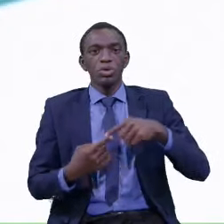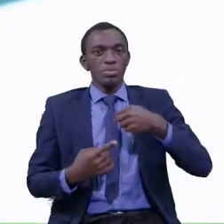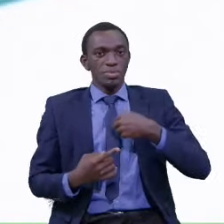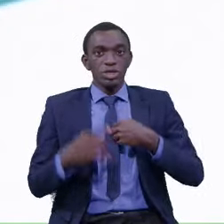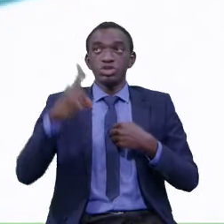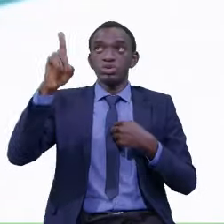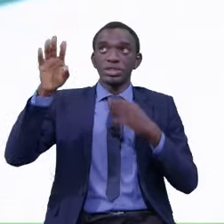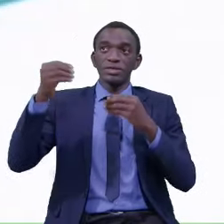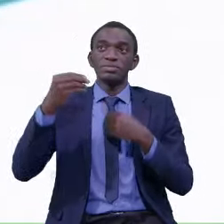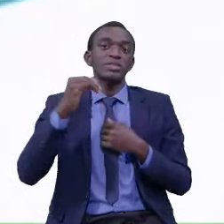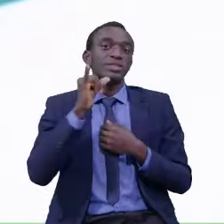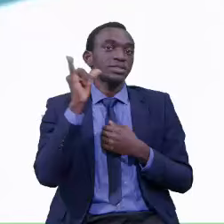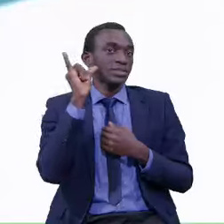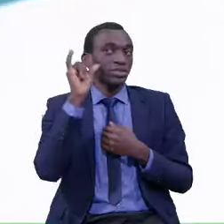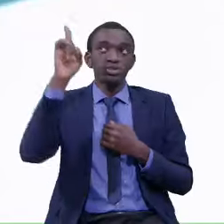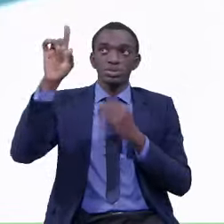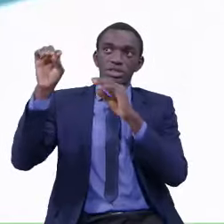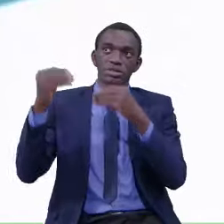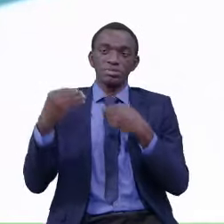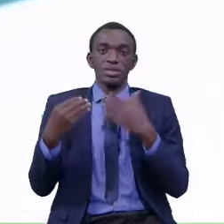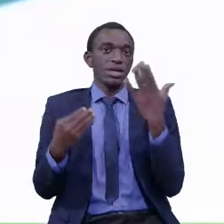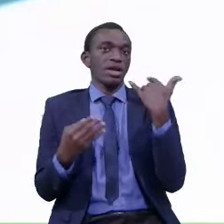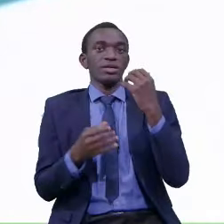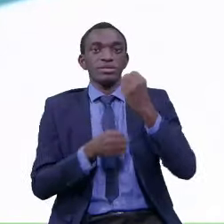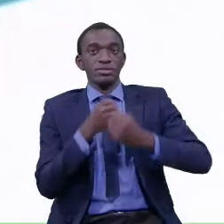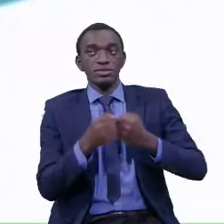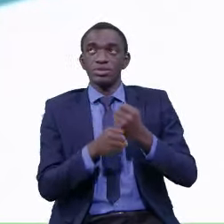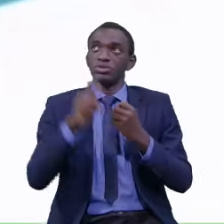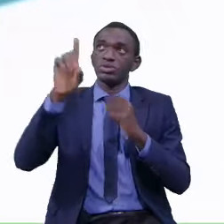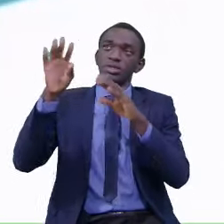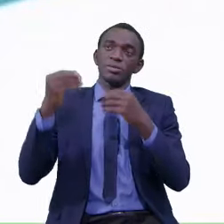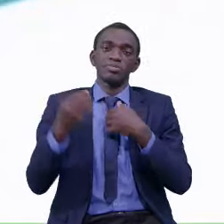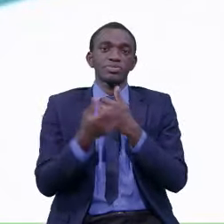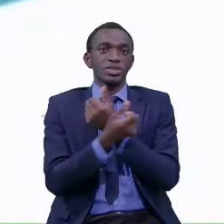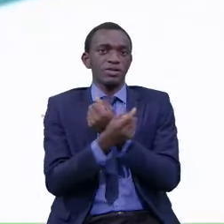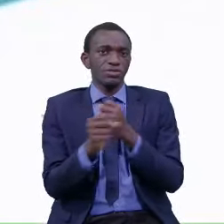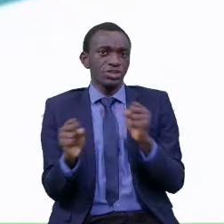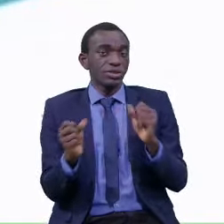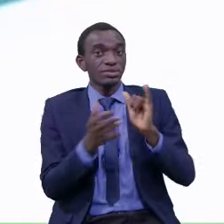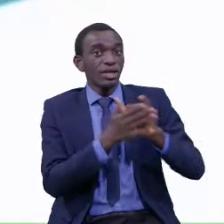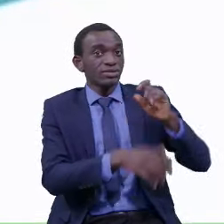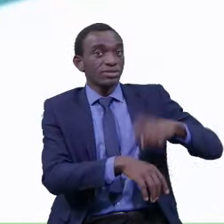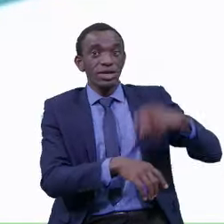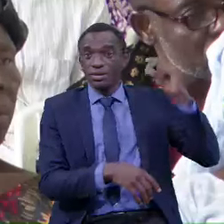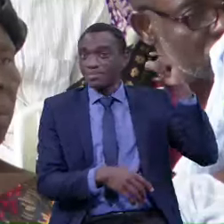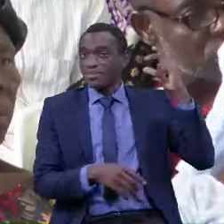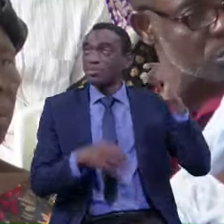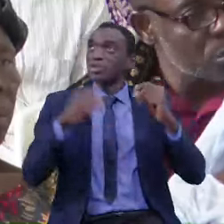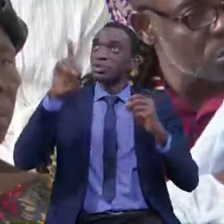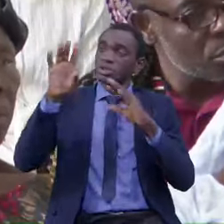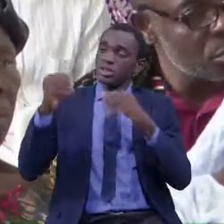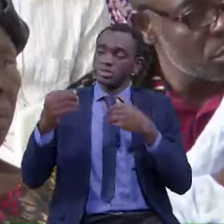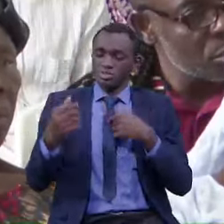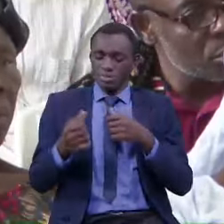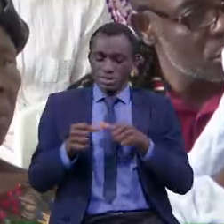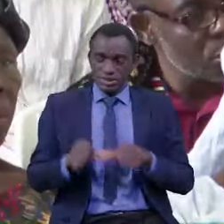yesterday. You gave me last year. You gave me salvation that time. You gave me steadfastness all these